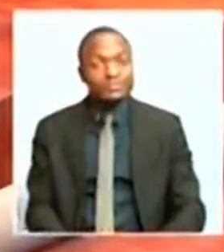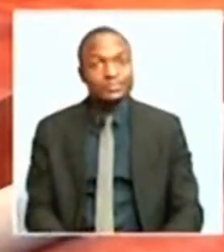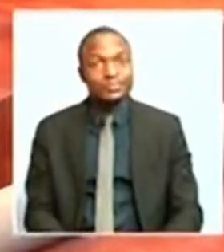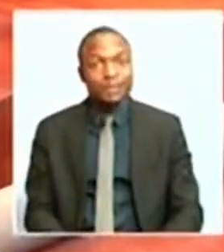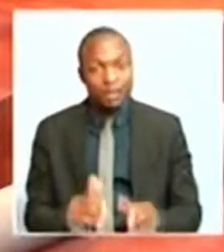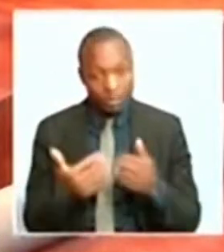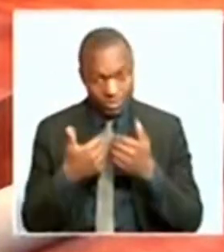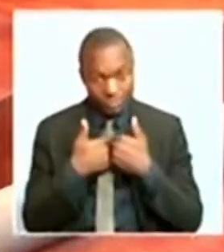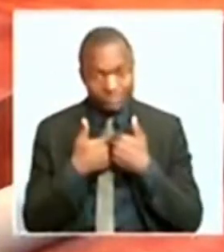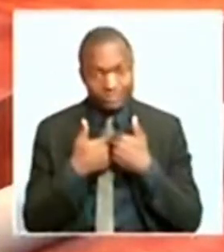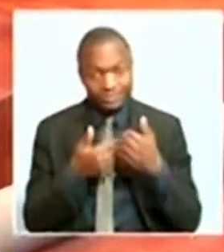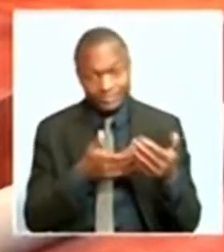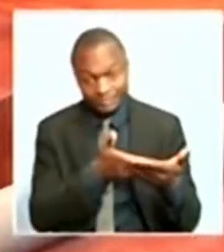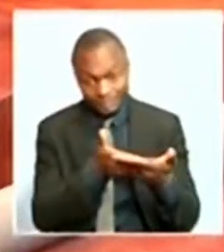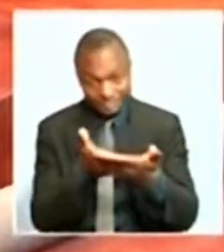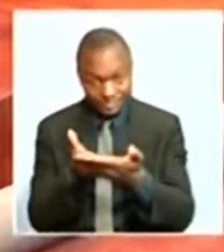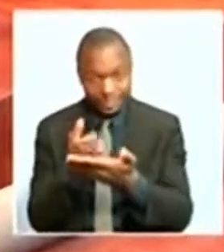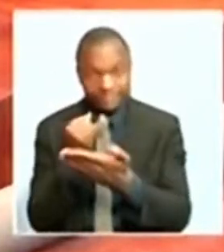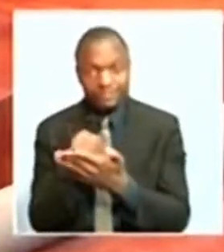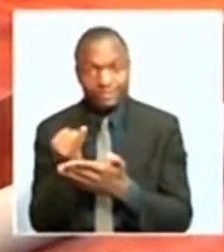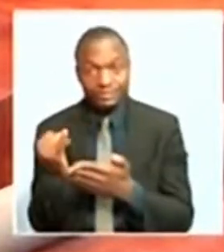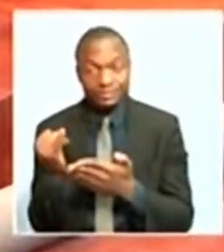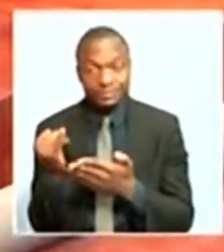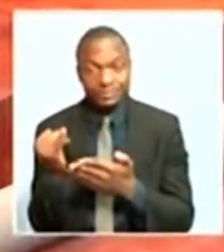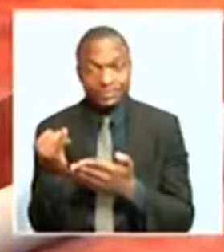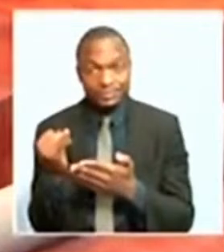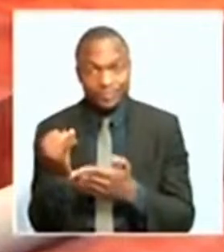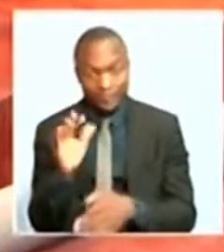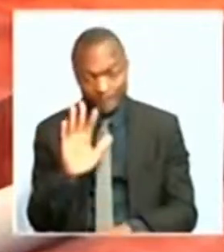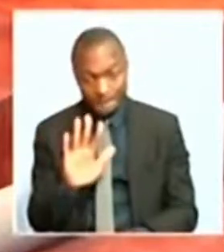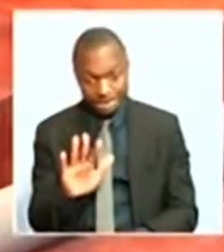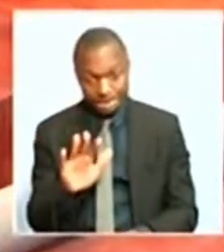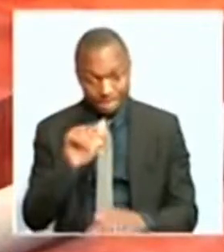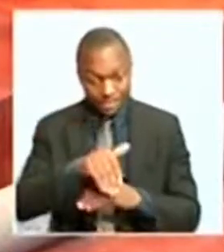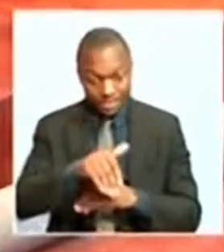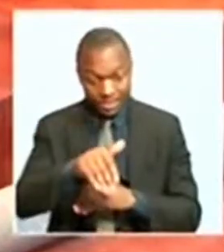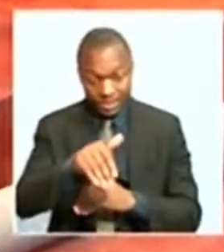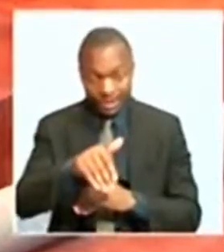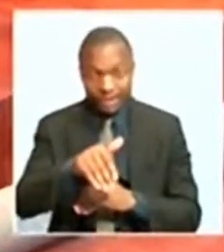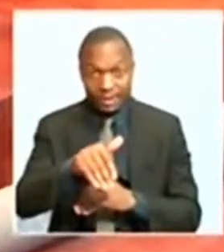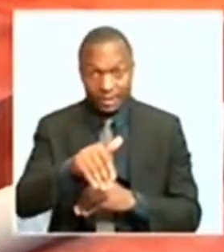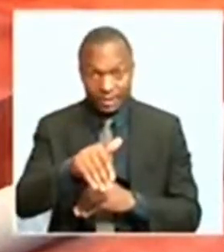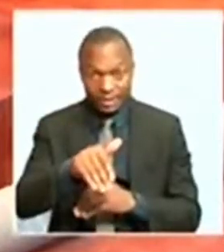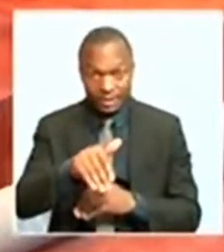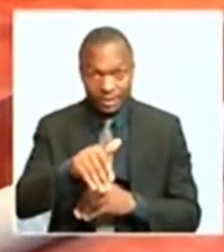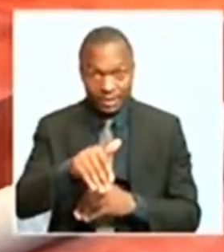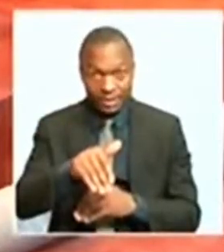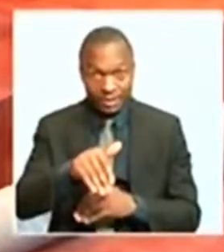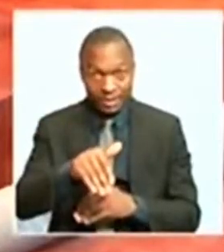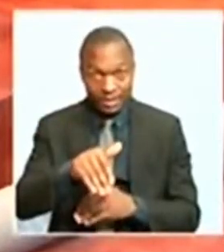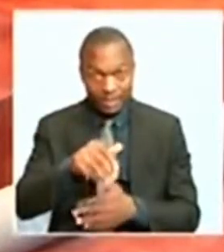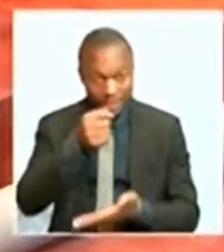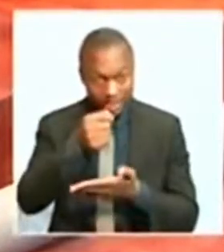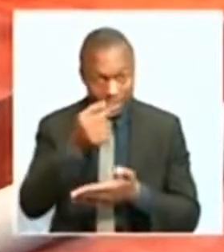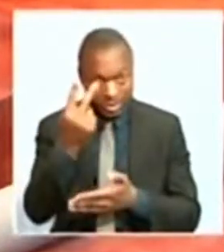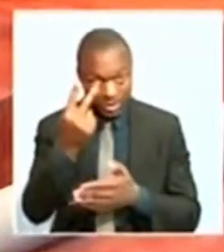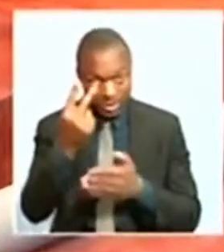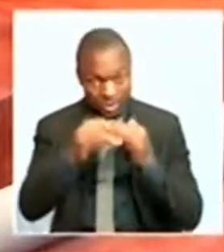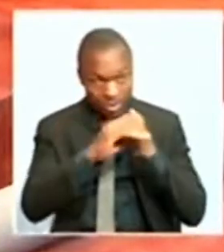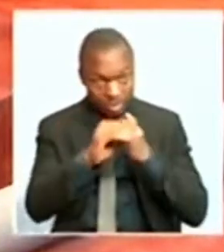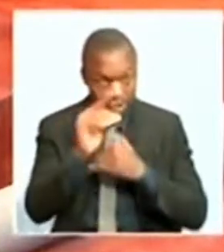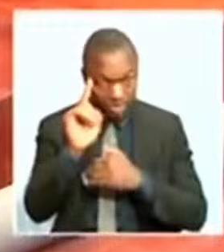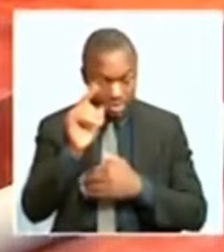we have these issues which arise. So subscriptions are budgeted at two levels. One, there are subscriptions that